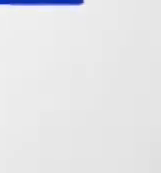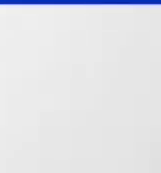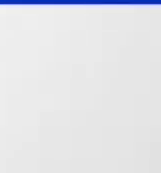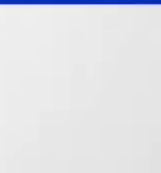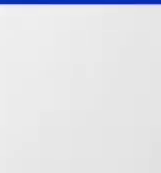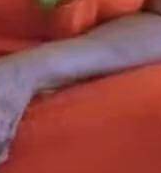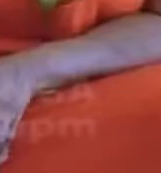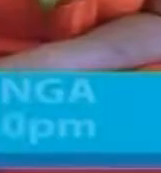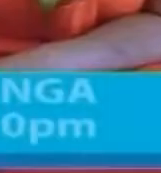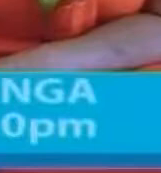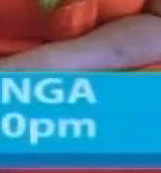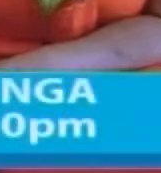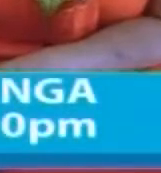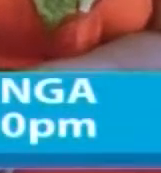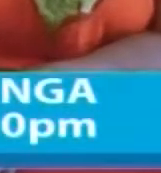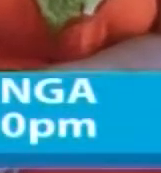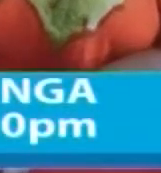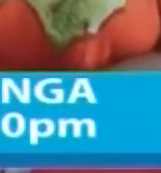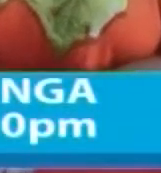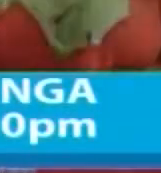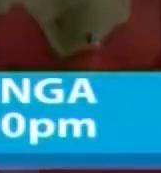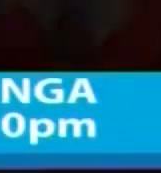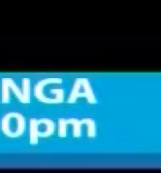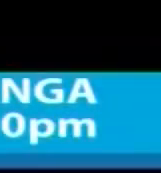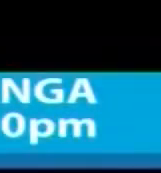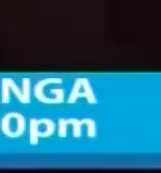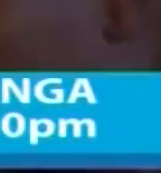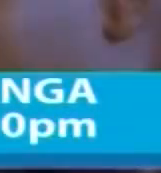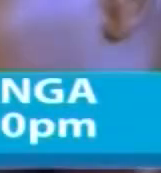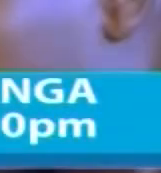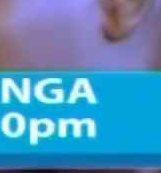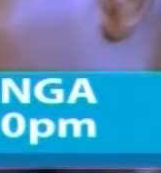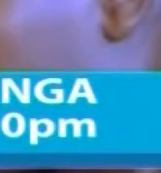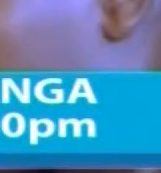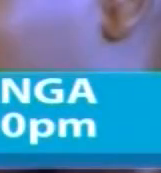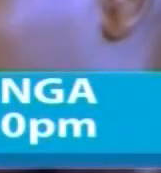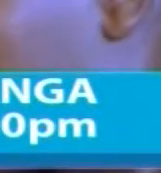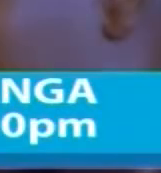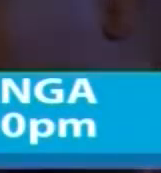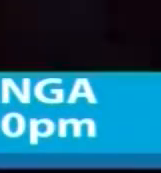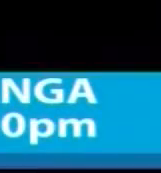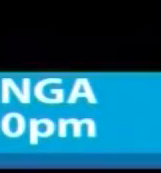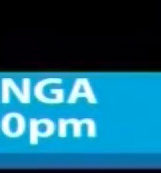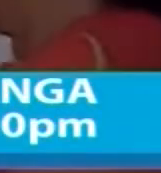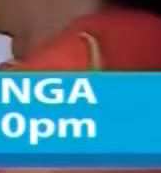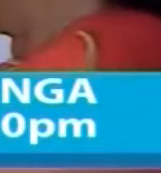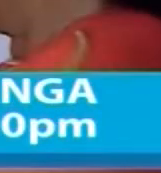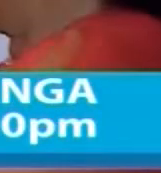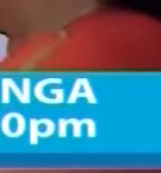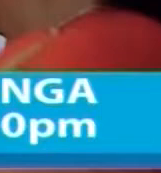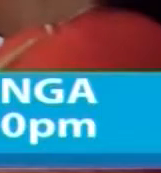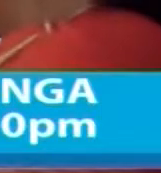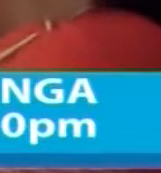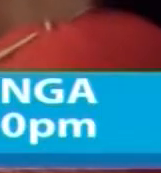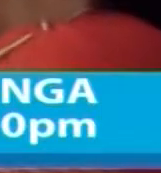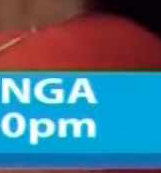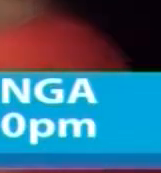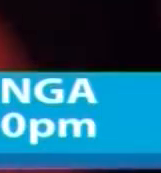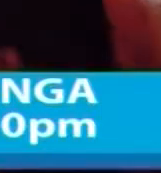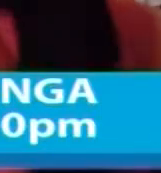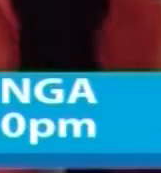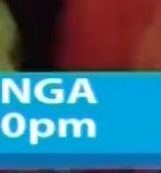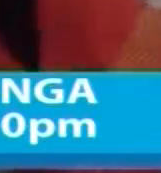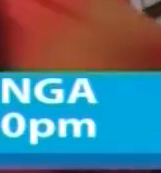Next on. Mimi Dr. Chua, Alwatan Chua. Mimi ndiye Dr. Sawasawa. Mimi ni Dr. Ashraf mwenye